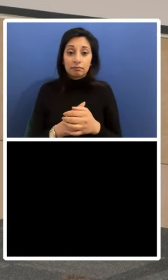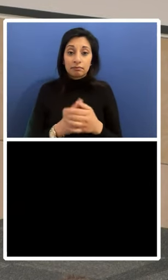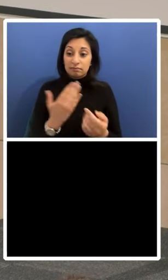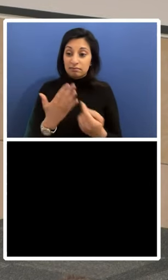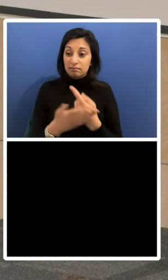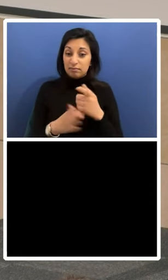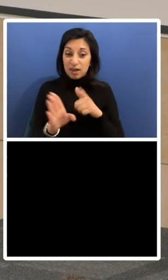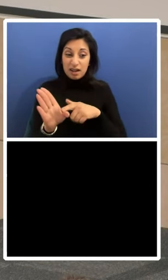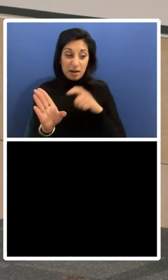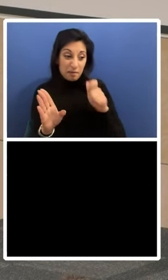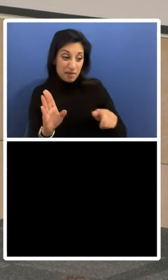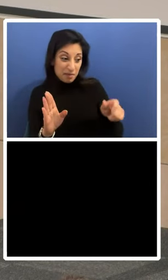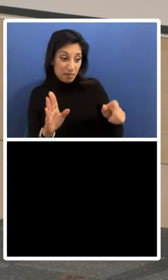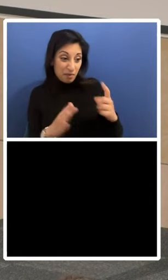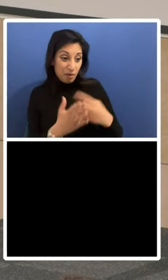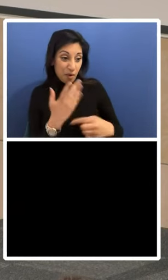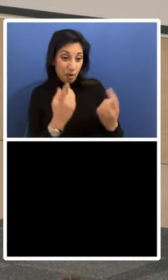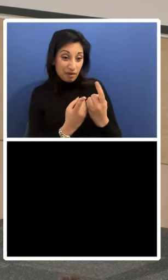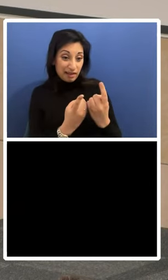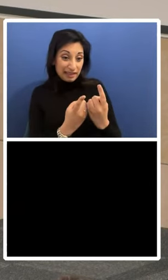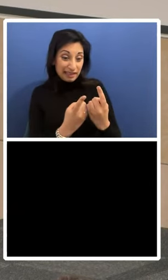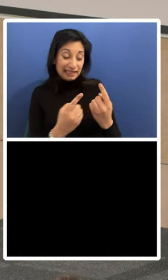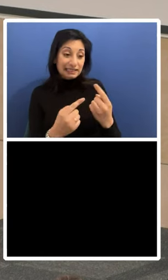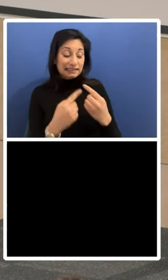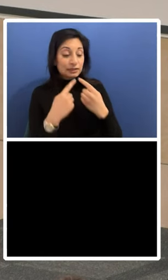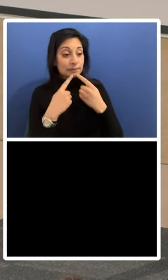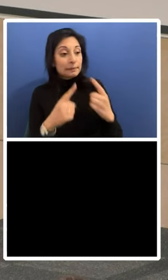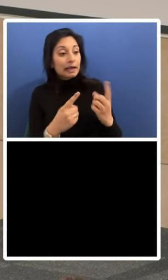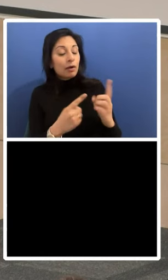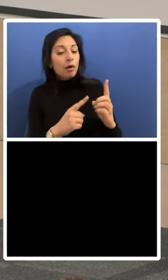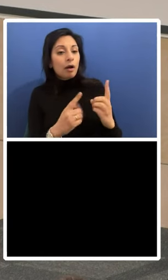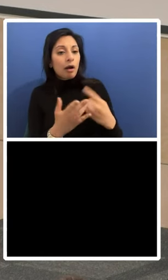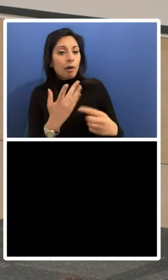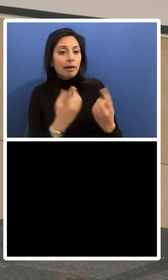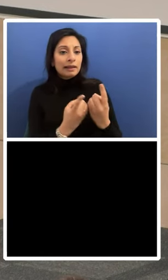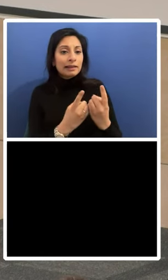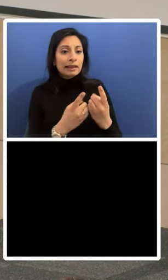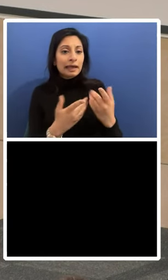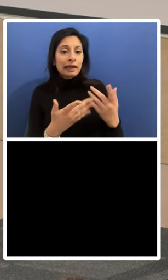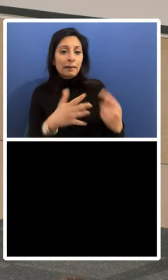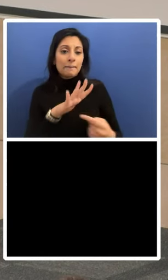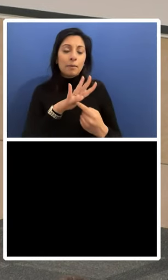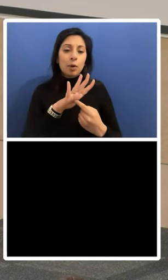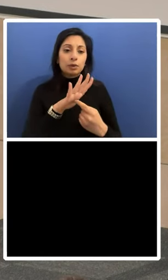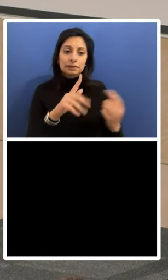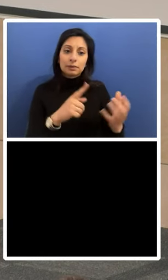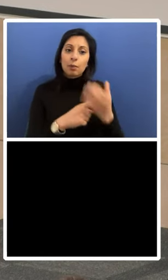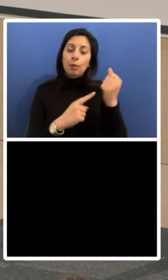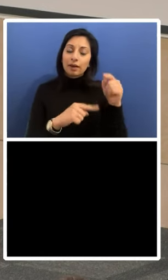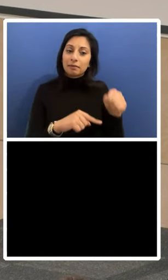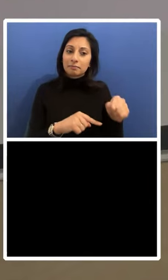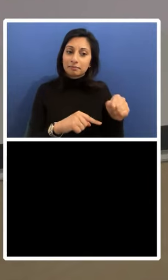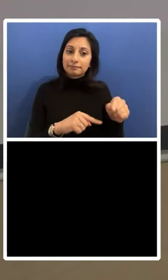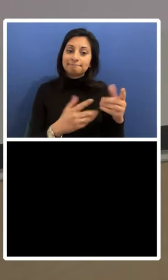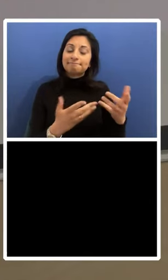them the only thing that matters is winning. Yeah, and the next thing to get, to have. Yeah, yeah, absolutely. It's an environment that we've all